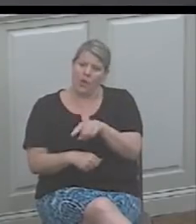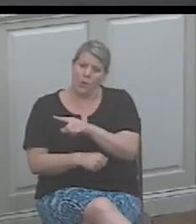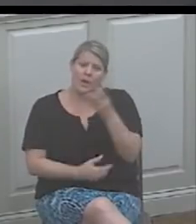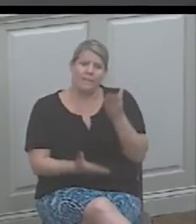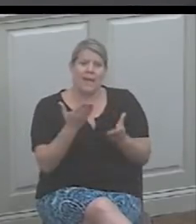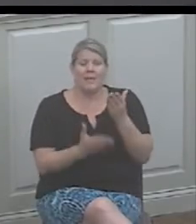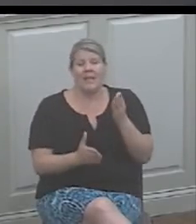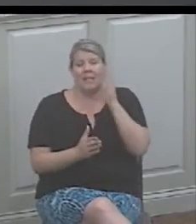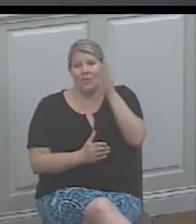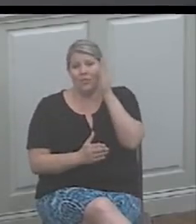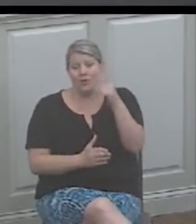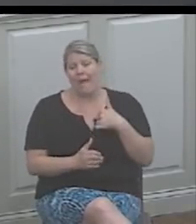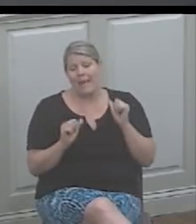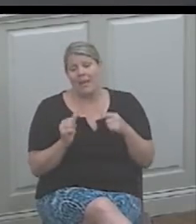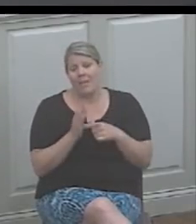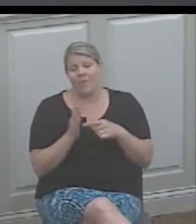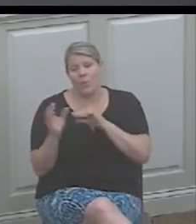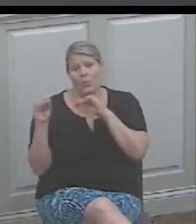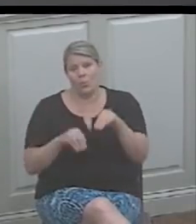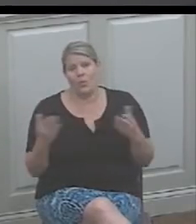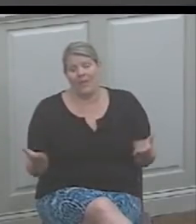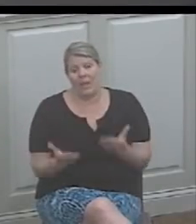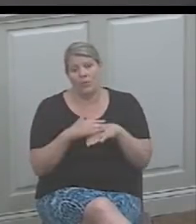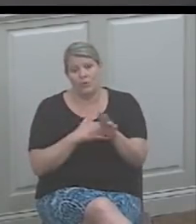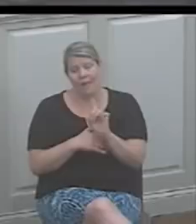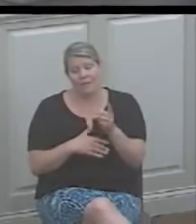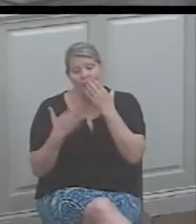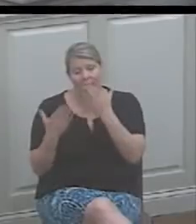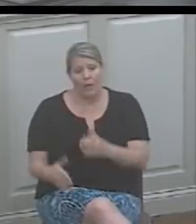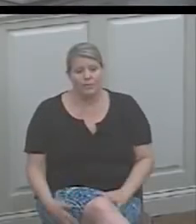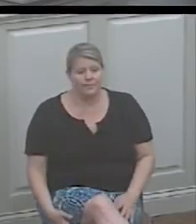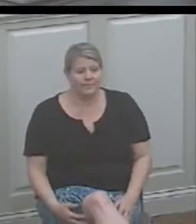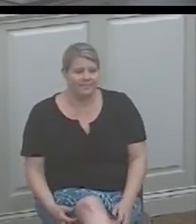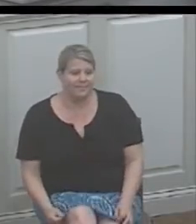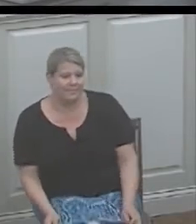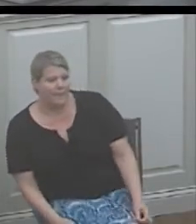can afford to live in this great community that I love so much. Thank you all. Thank you.